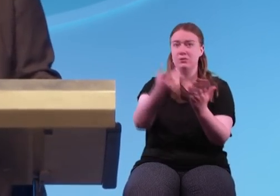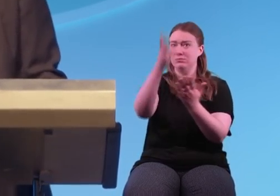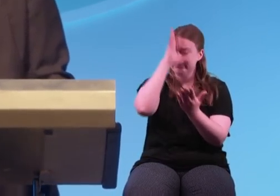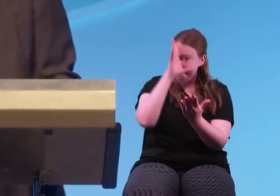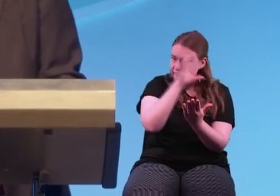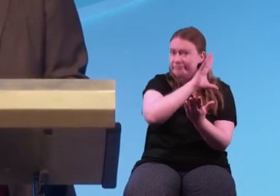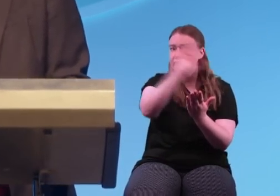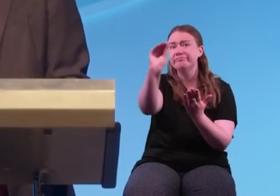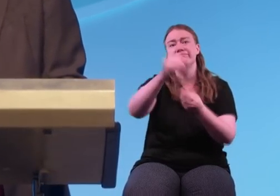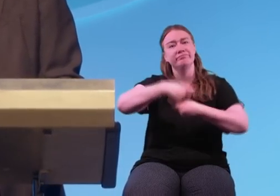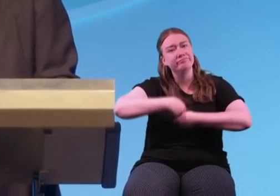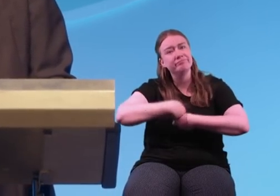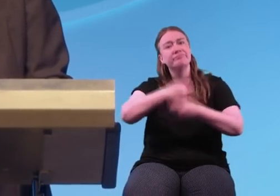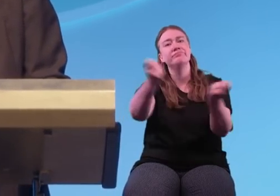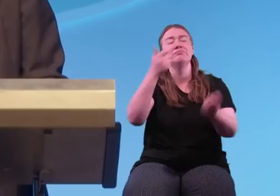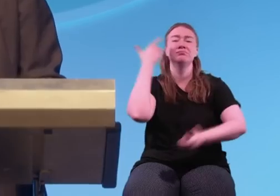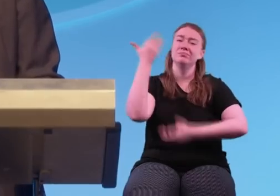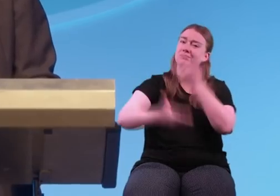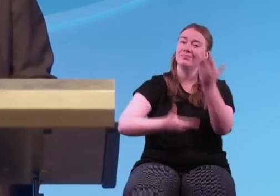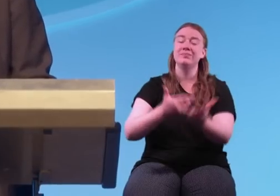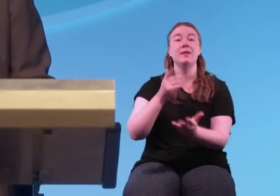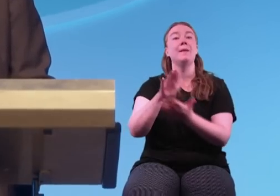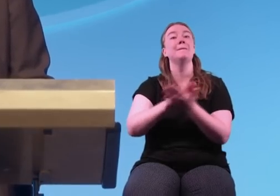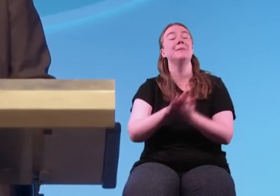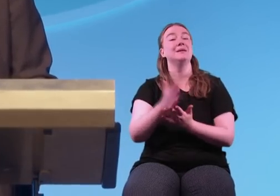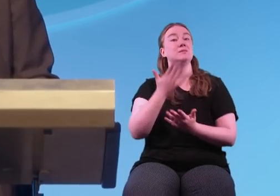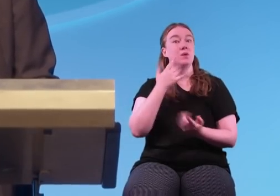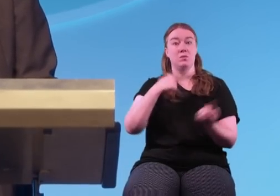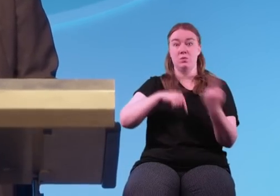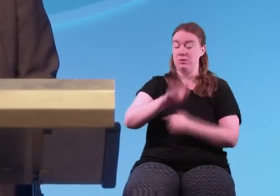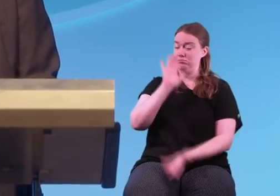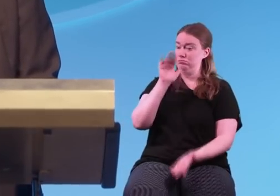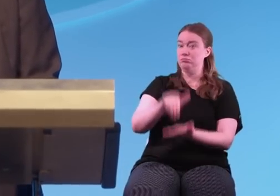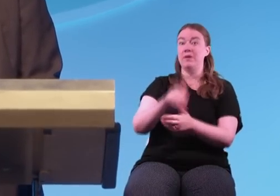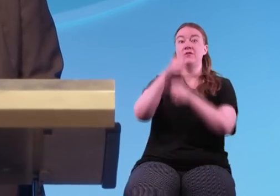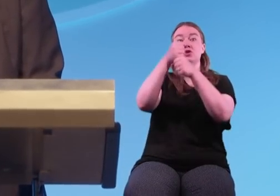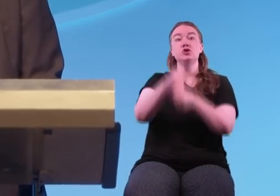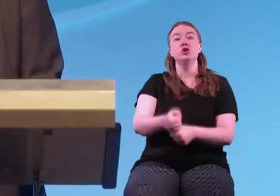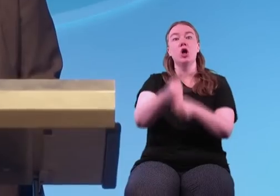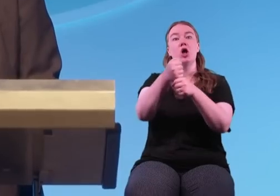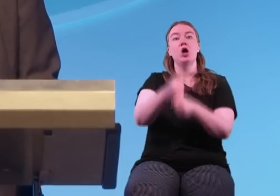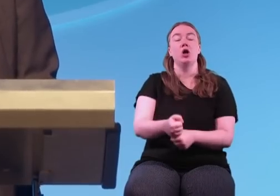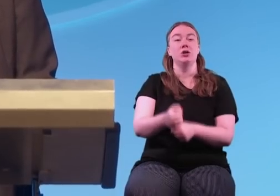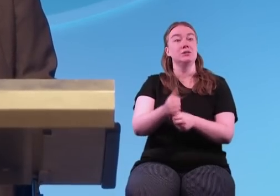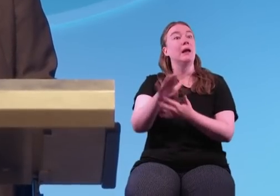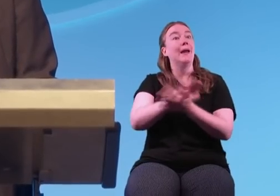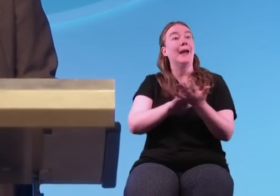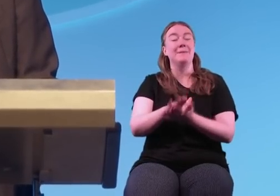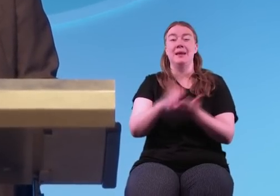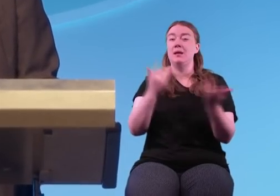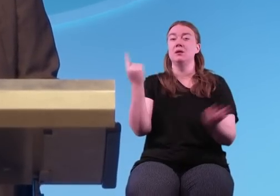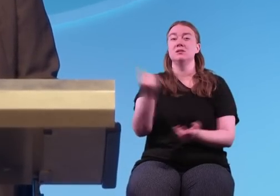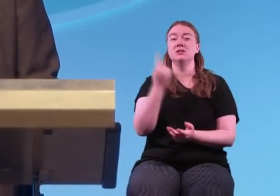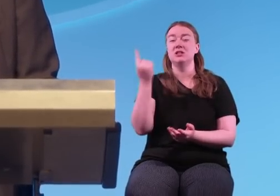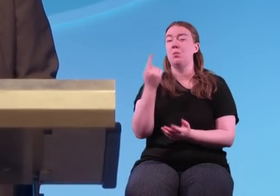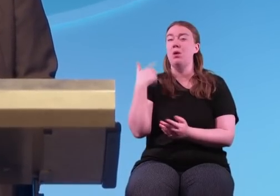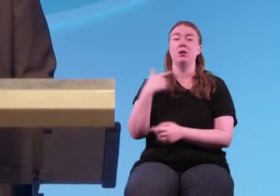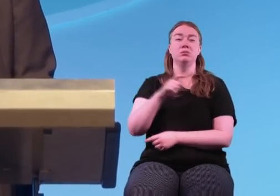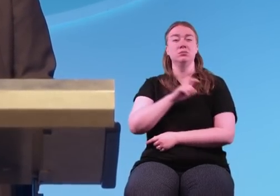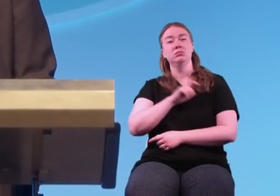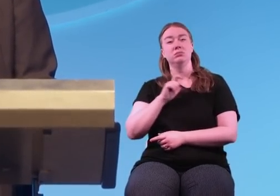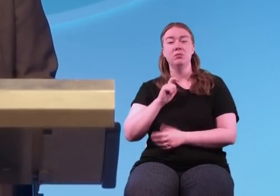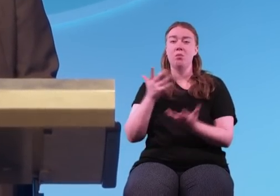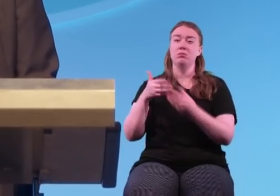It is certain that when we come to church, it will not be merely the words of a mortal man we hear. We will